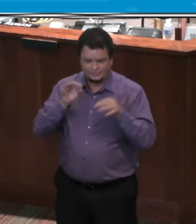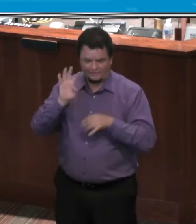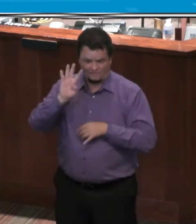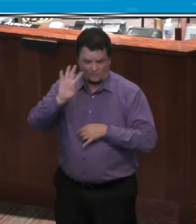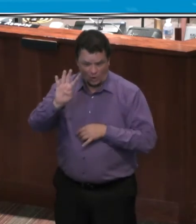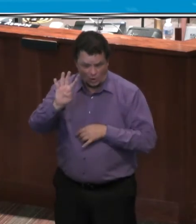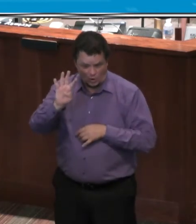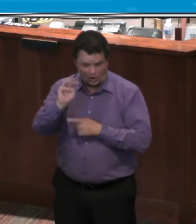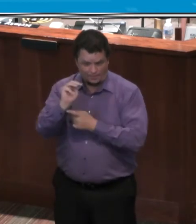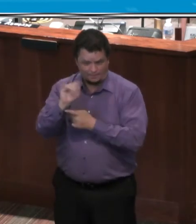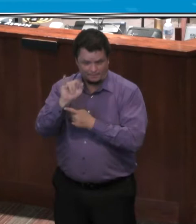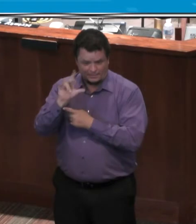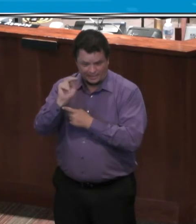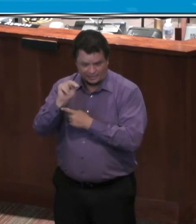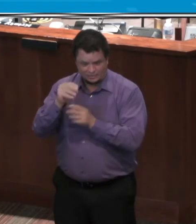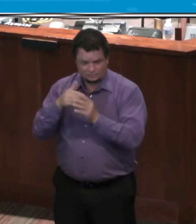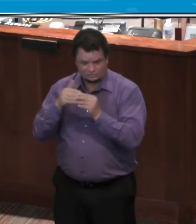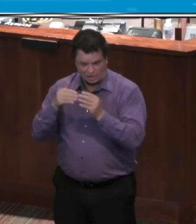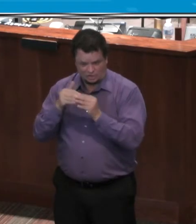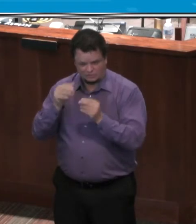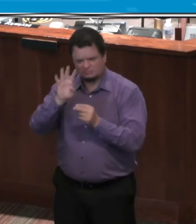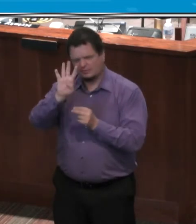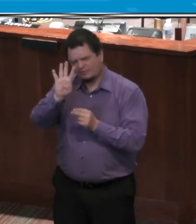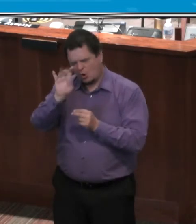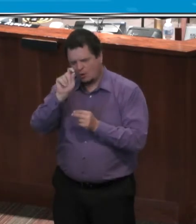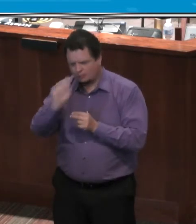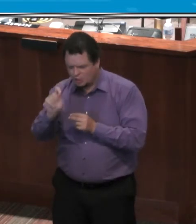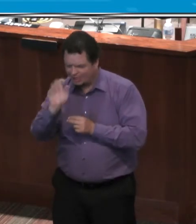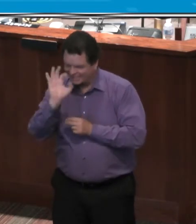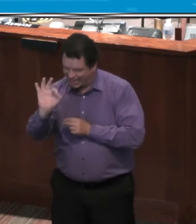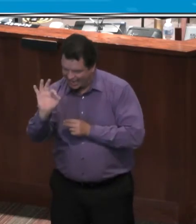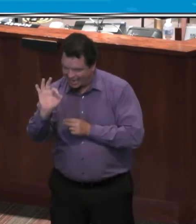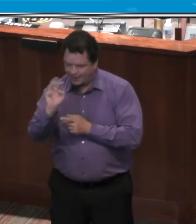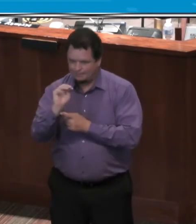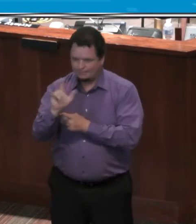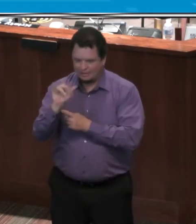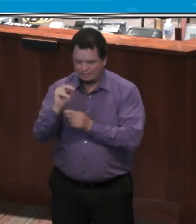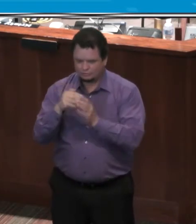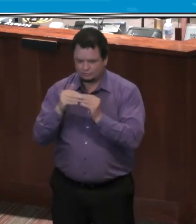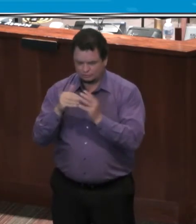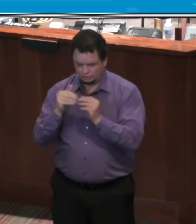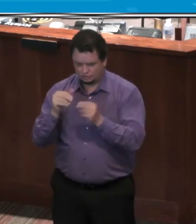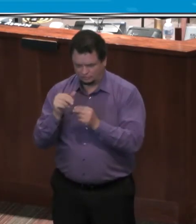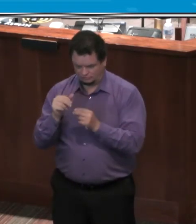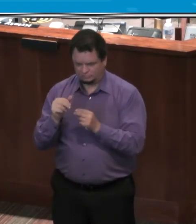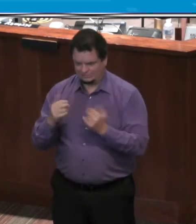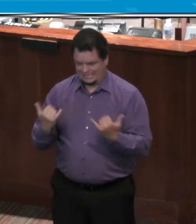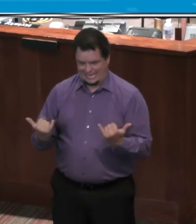$4,952,970. Done this day, 26th day of August at Colorado Springs.